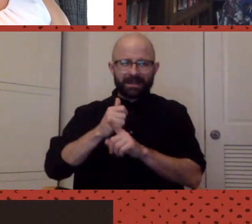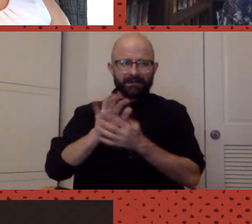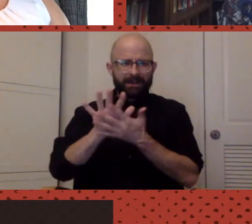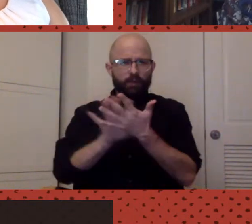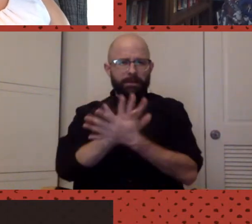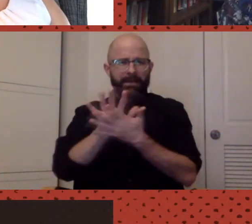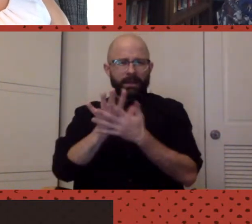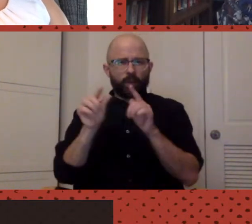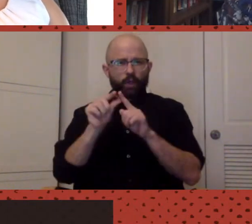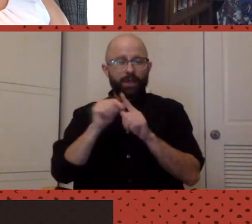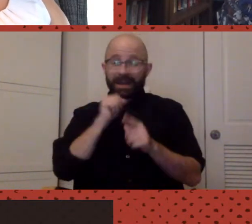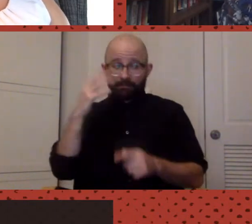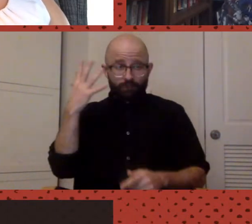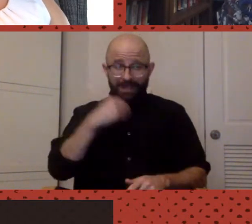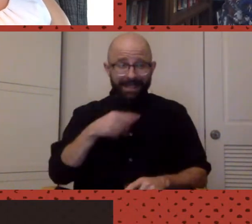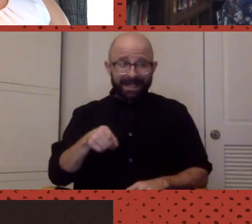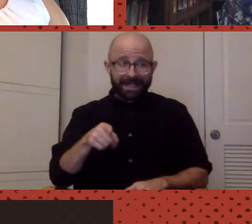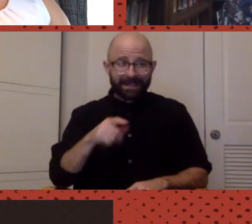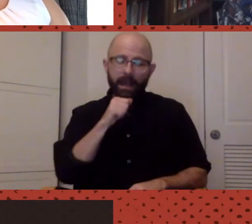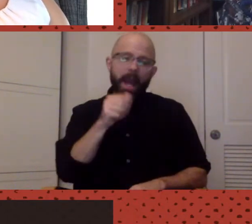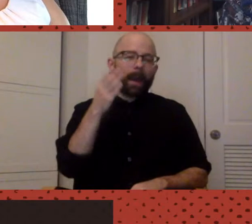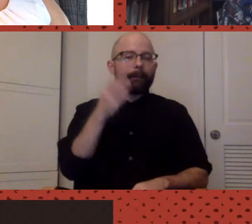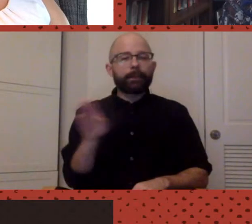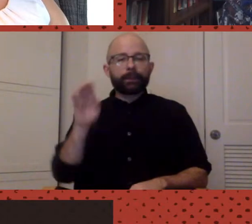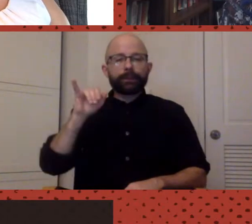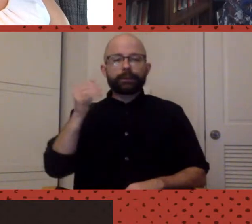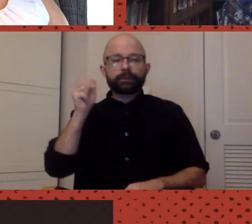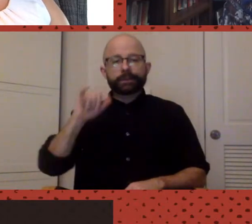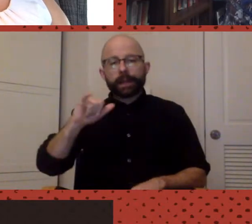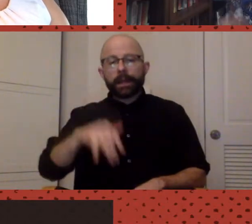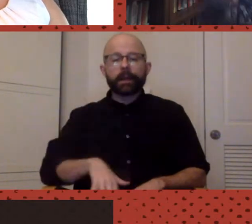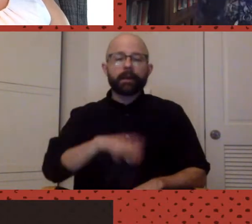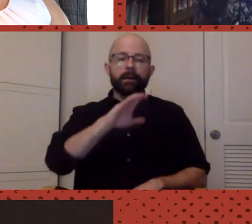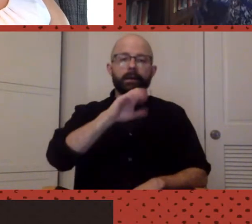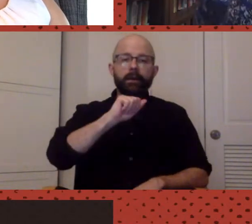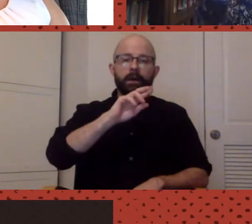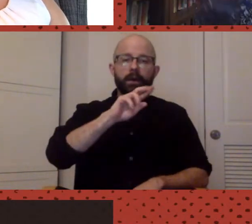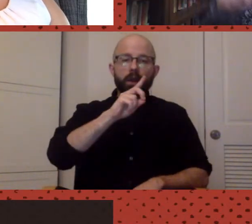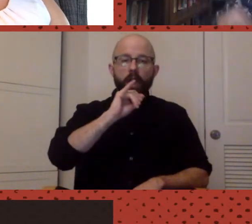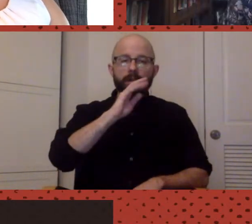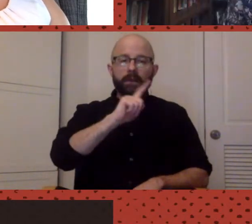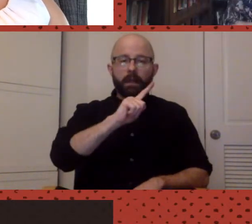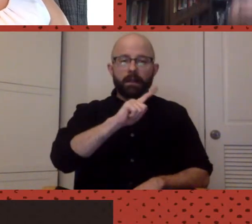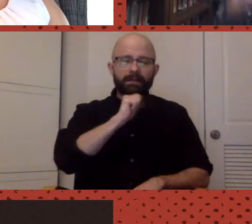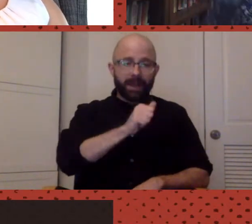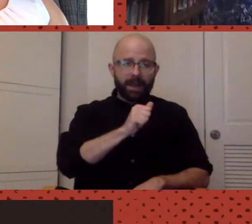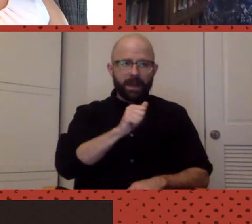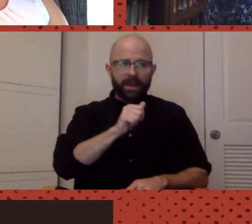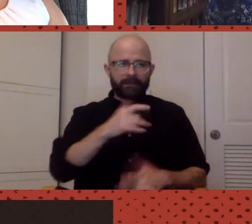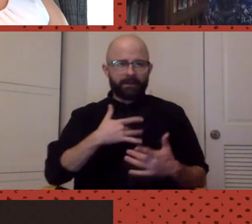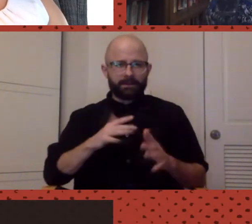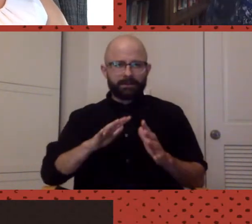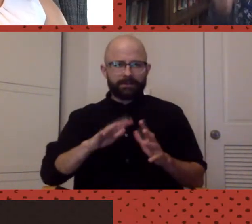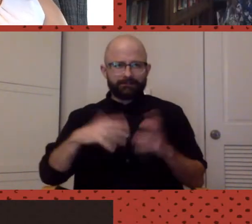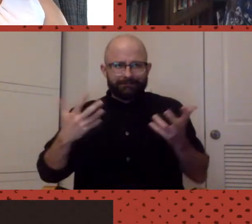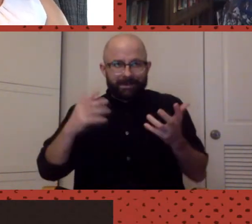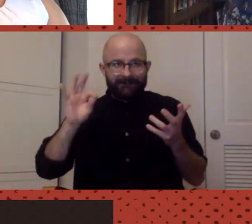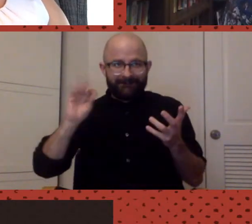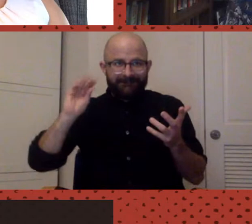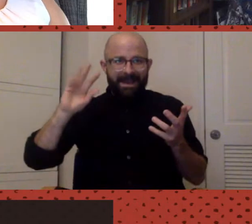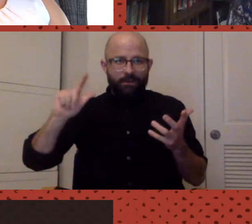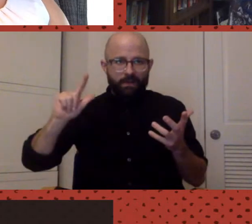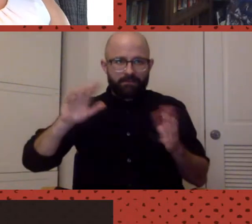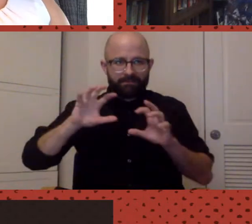not like, blue jay, cardinal, it's foul, right? It's such a